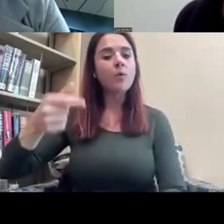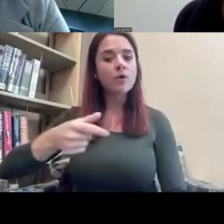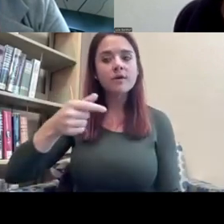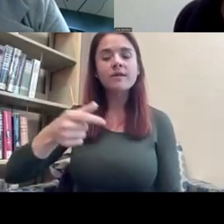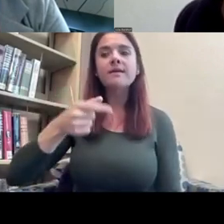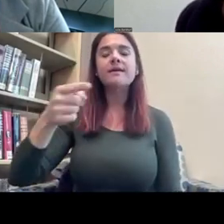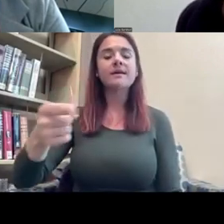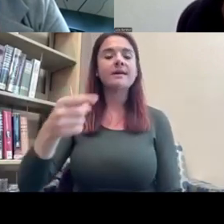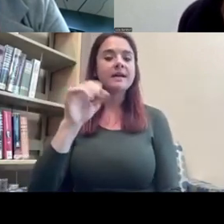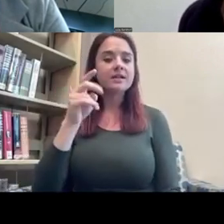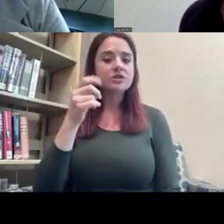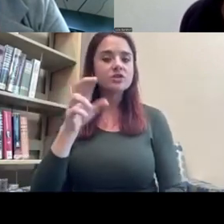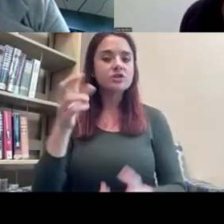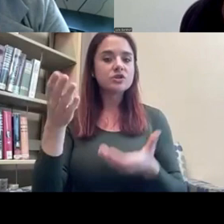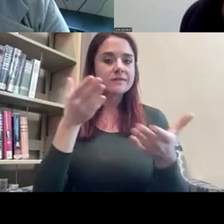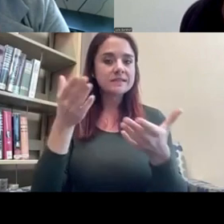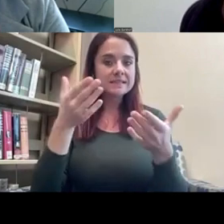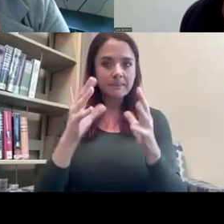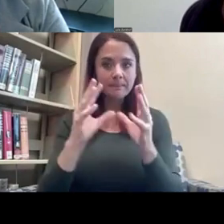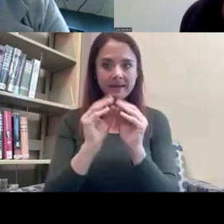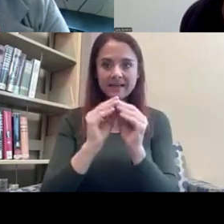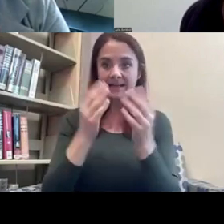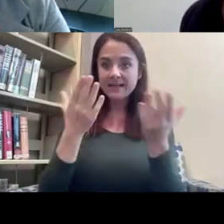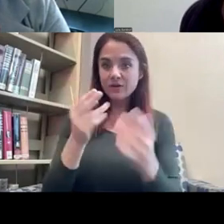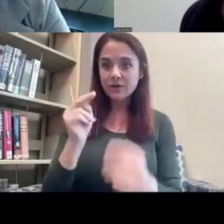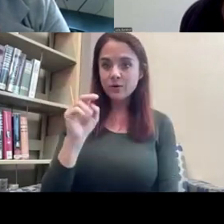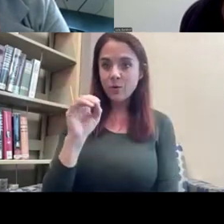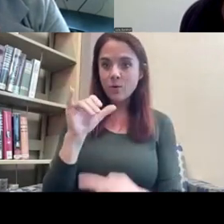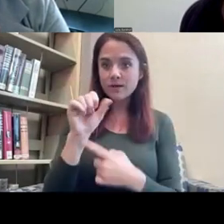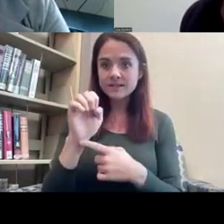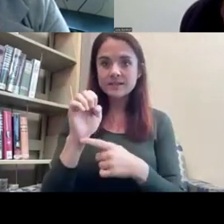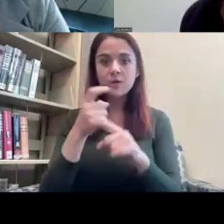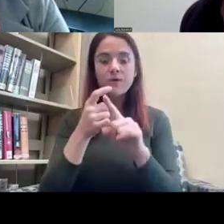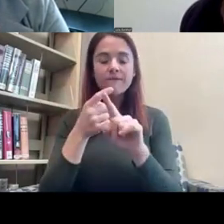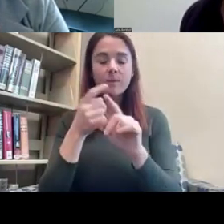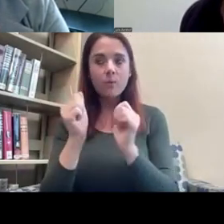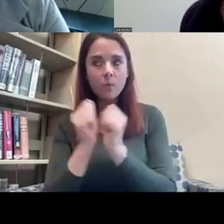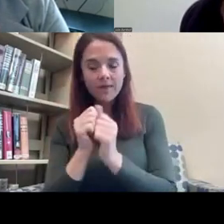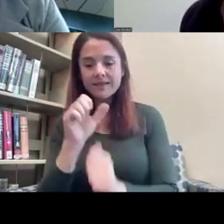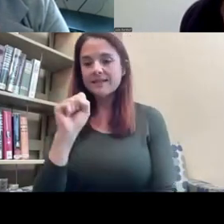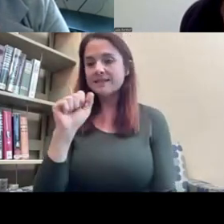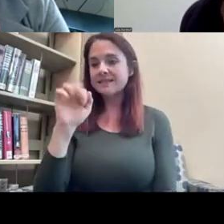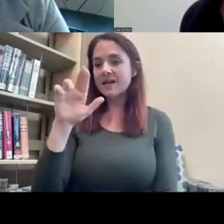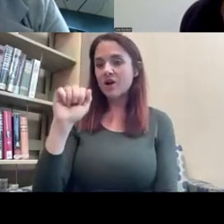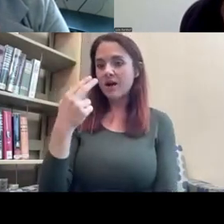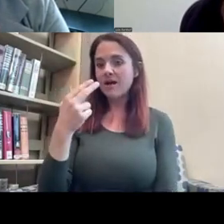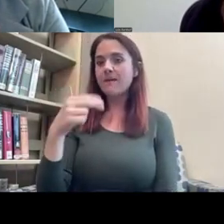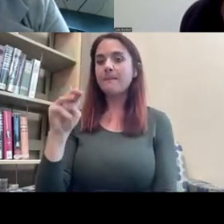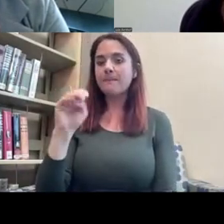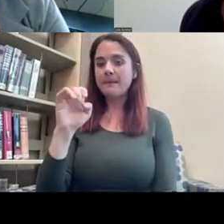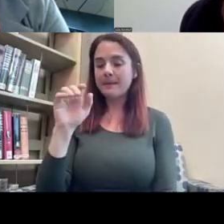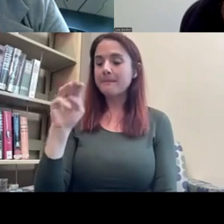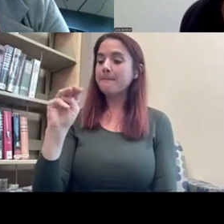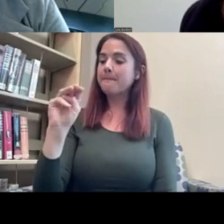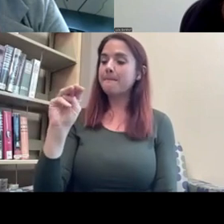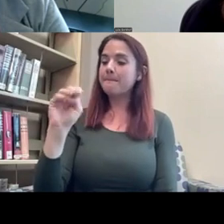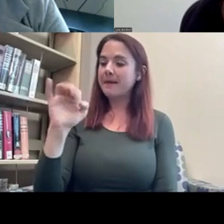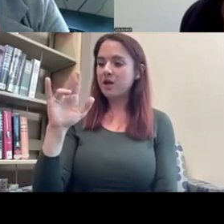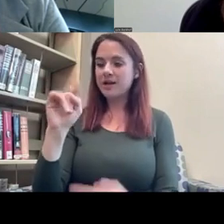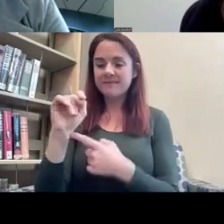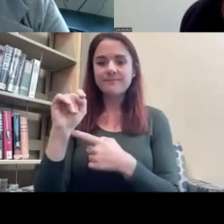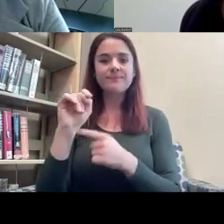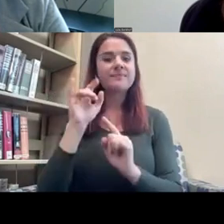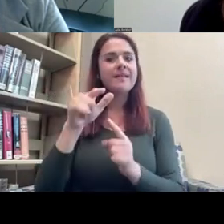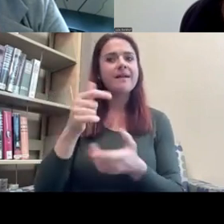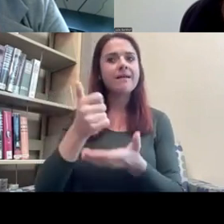Noyes with Sarah Merritt from the Wilmot Cancer Institute. These meetings are actually a catalyst for professionals and